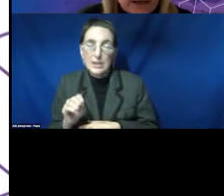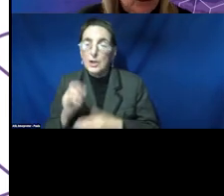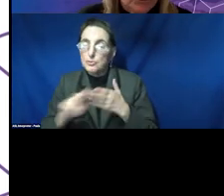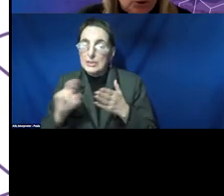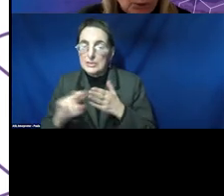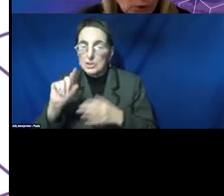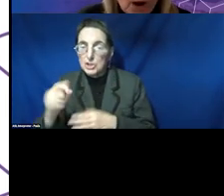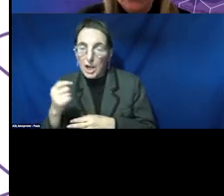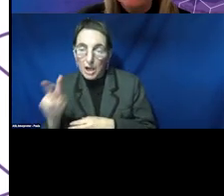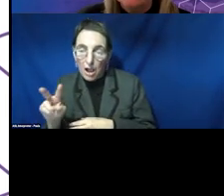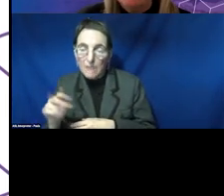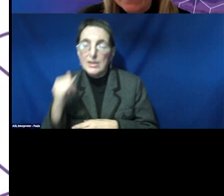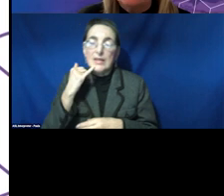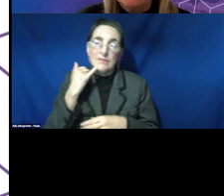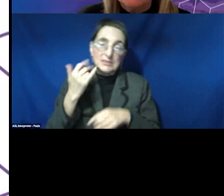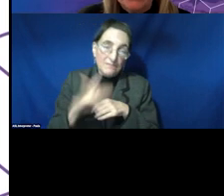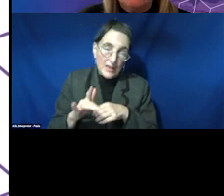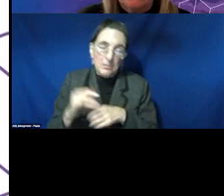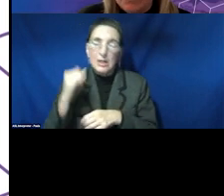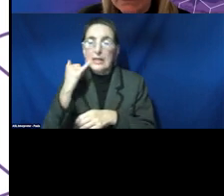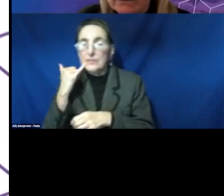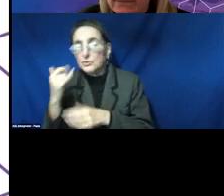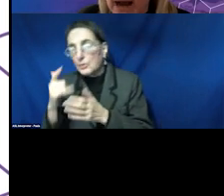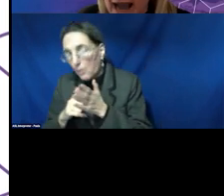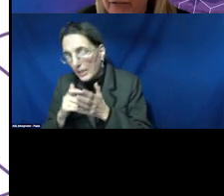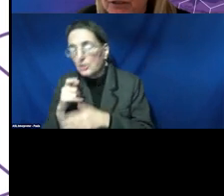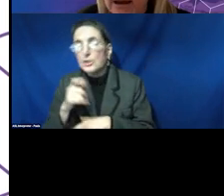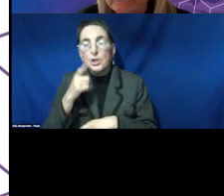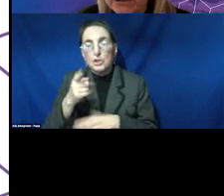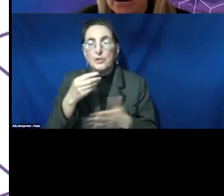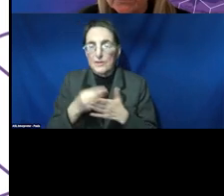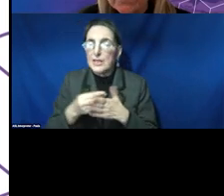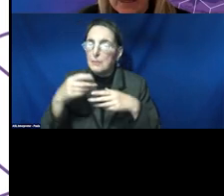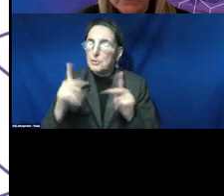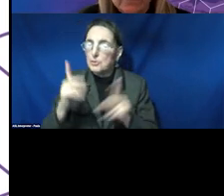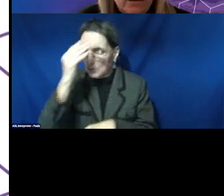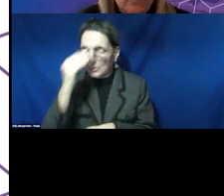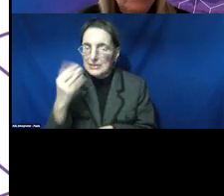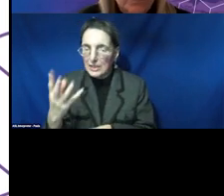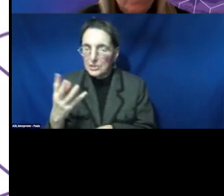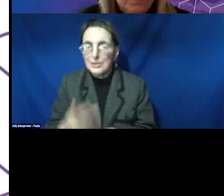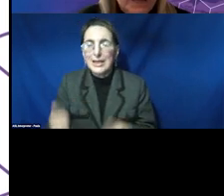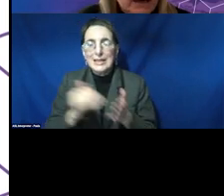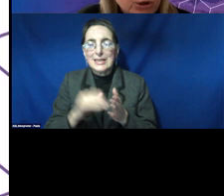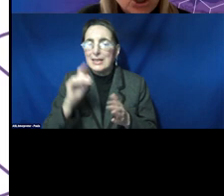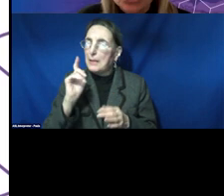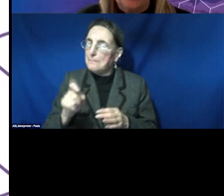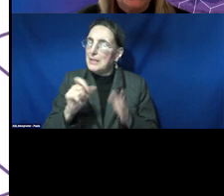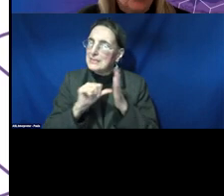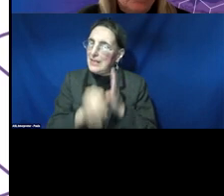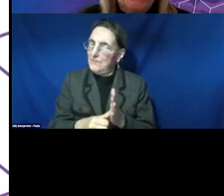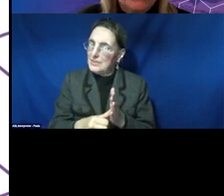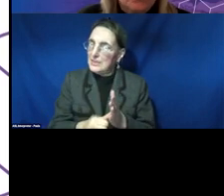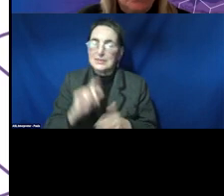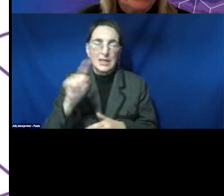is available or required. And again, I have to emphasize that, and I'm just showing